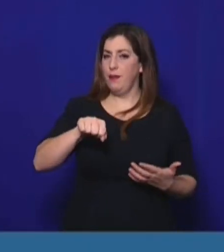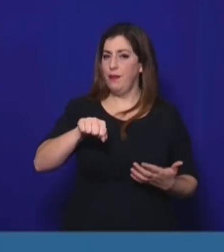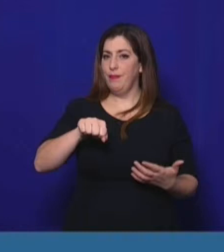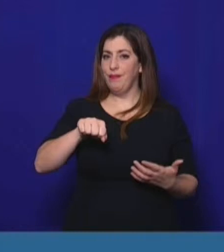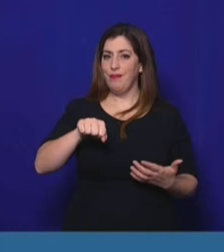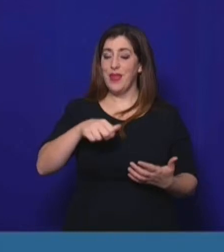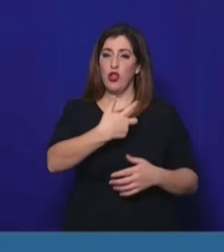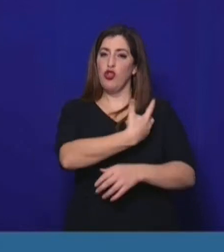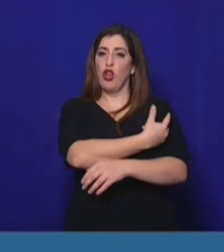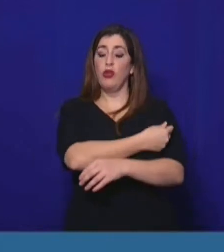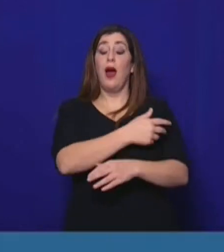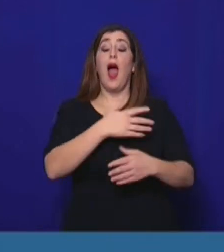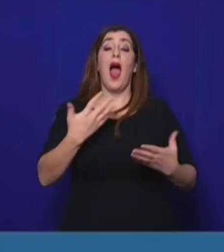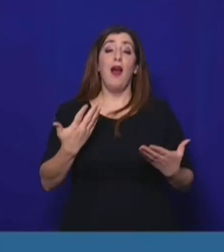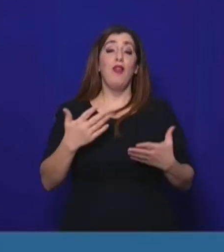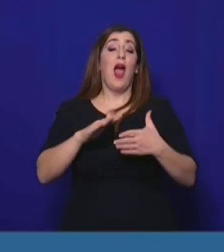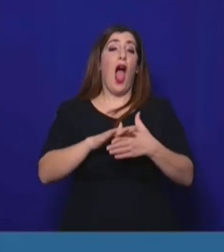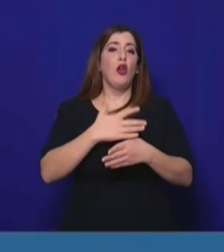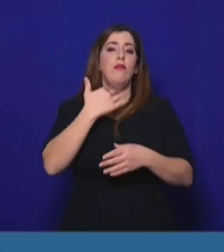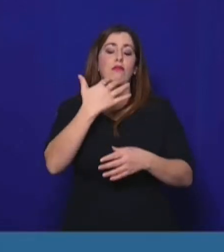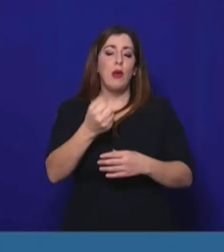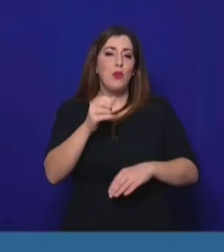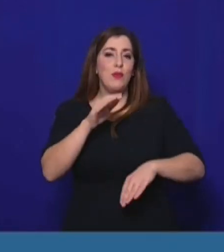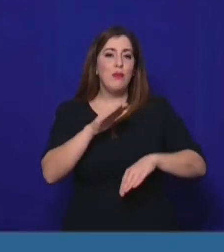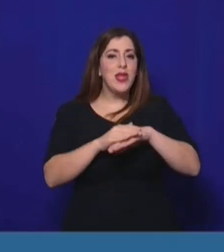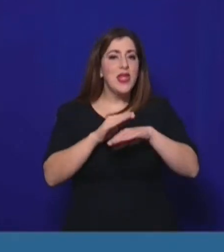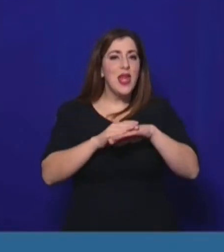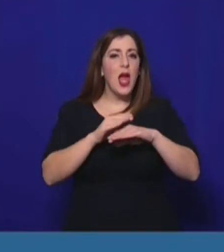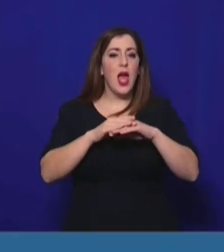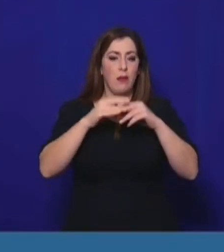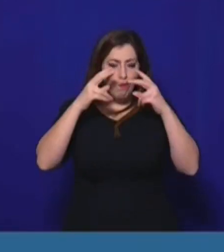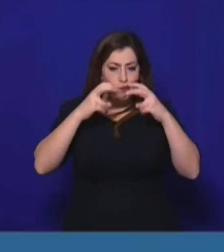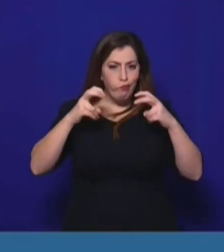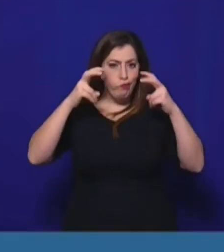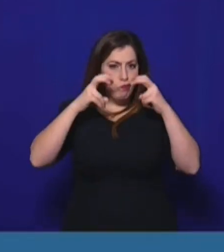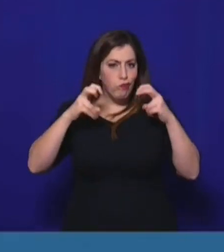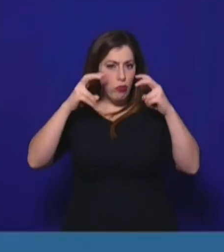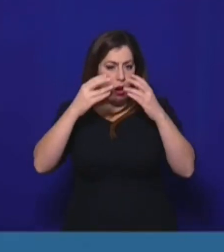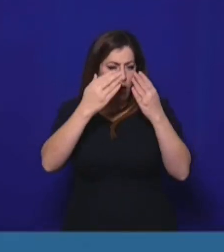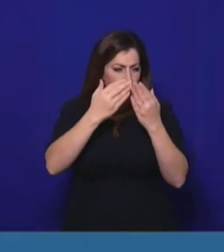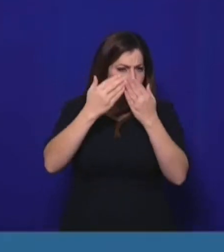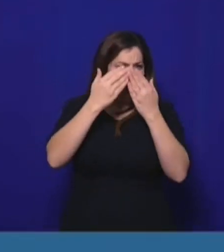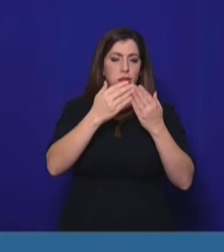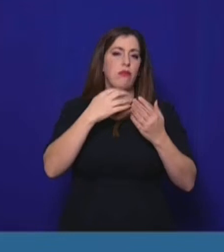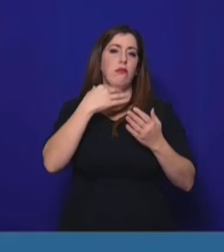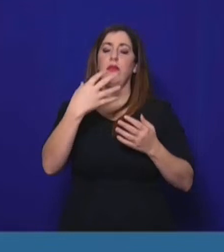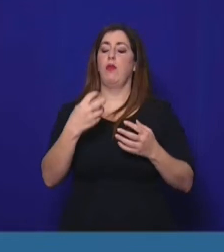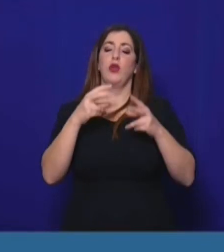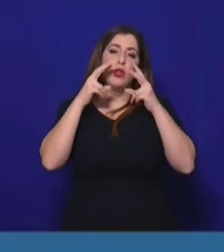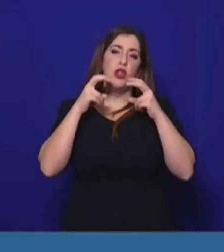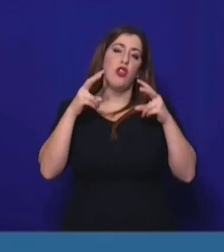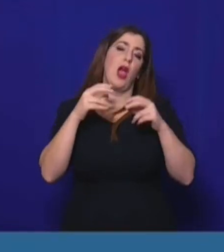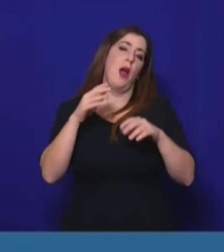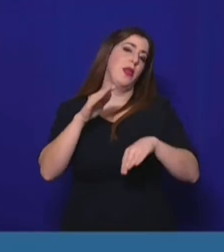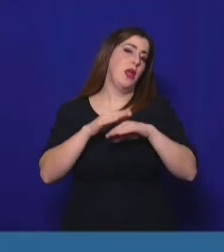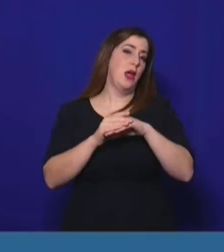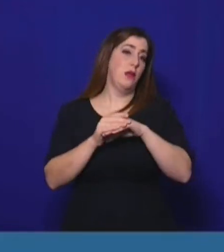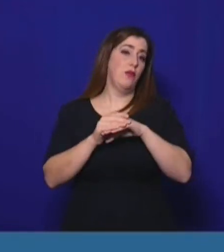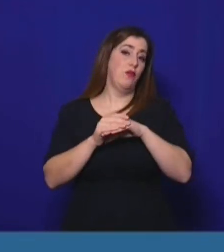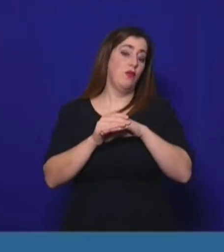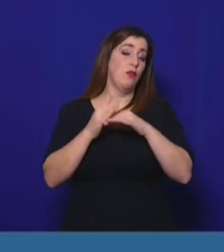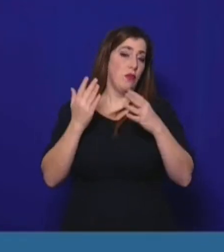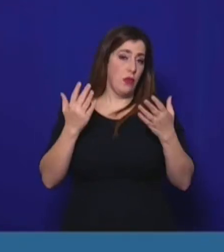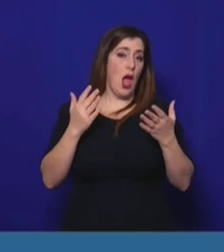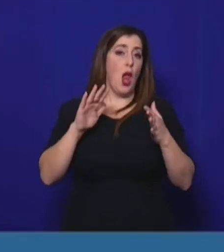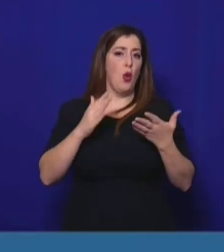konkludewx il-studji tagħhom fuq dawn iż-żewġ gruppi ta' nies. U allura għalhekk aħna qegħdin nieħdu dak il-conservative approach li għalissa